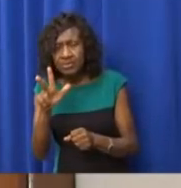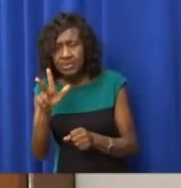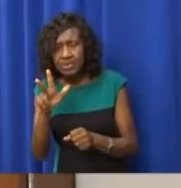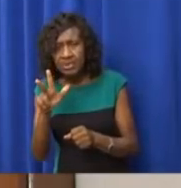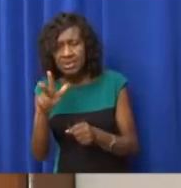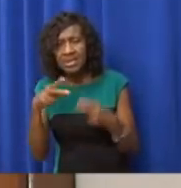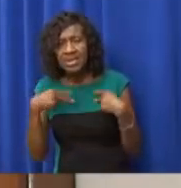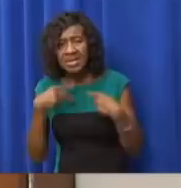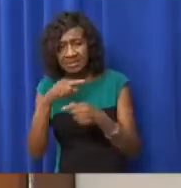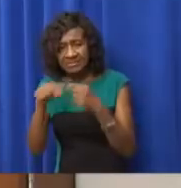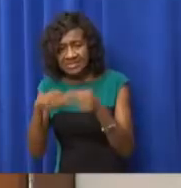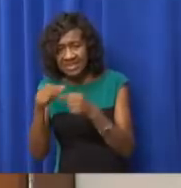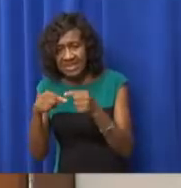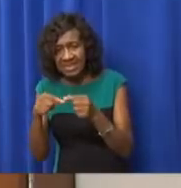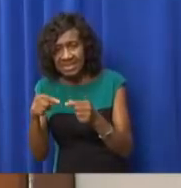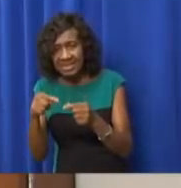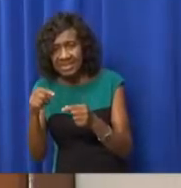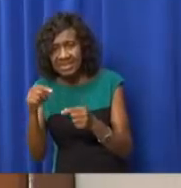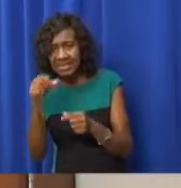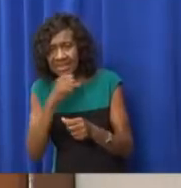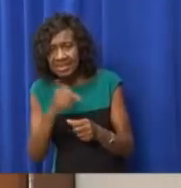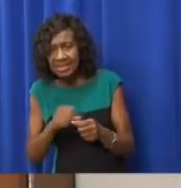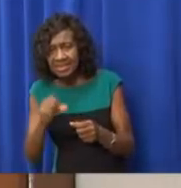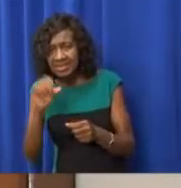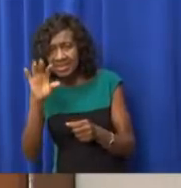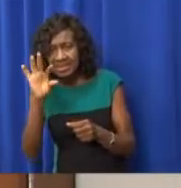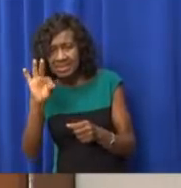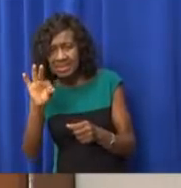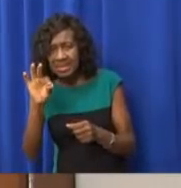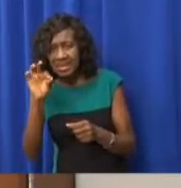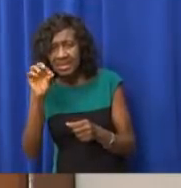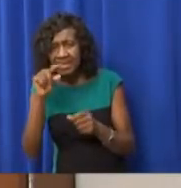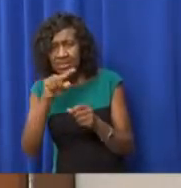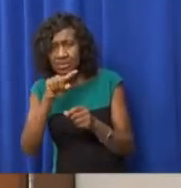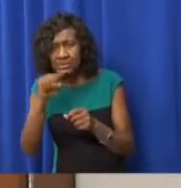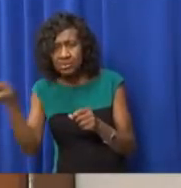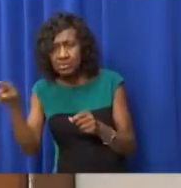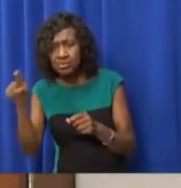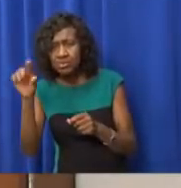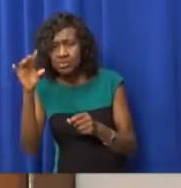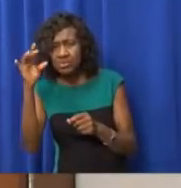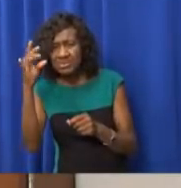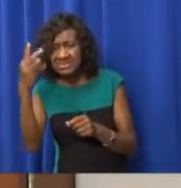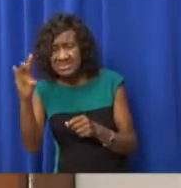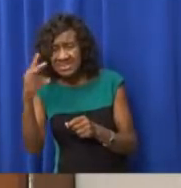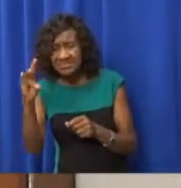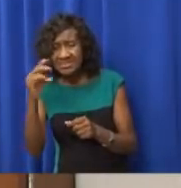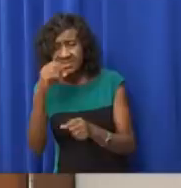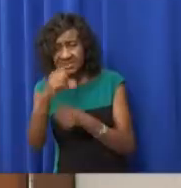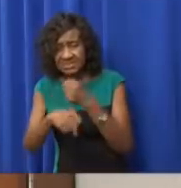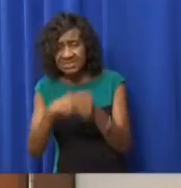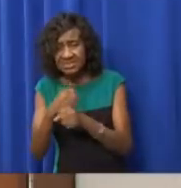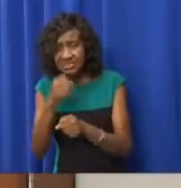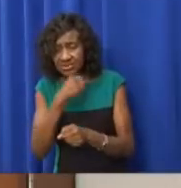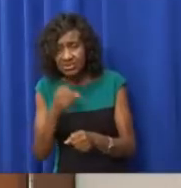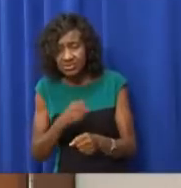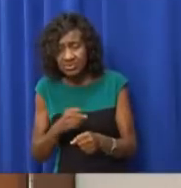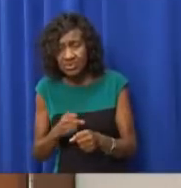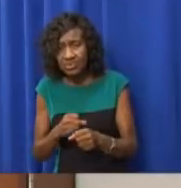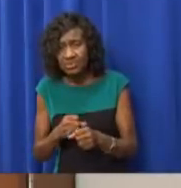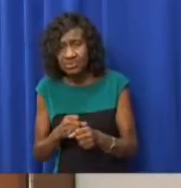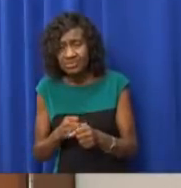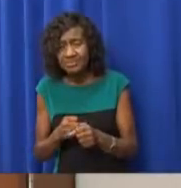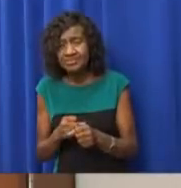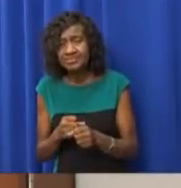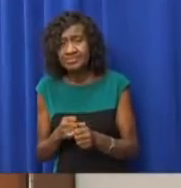been symptomatic, and the age range of those have been from 9 to 17 years old, so a little bit of a spread.